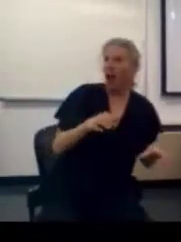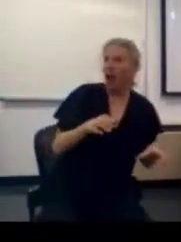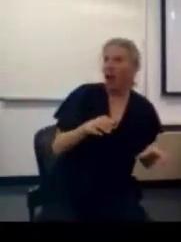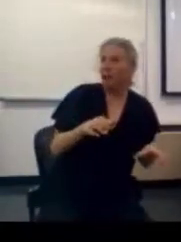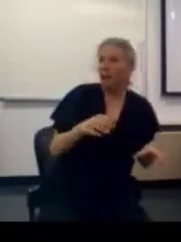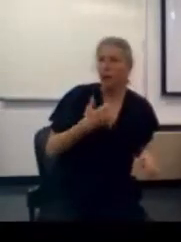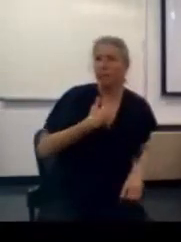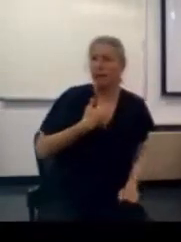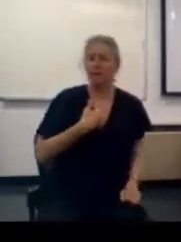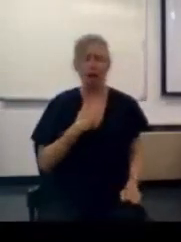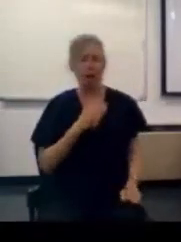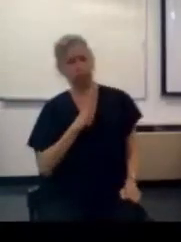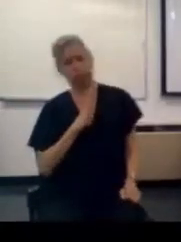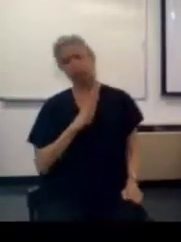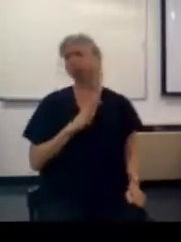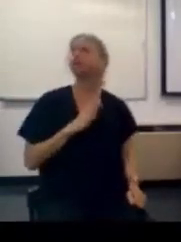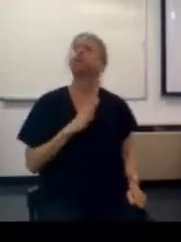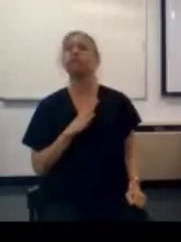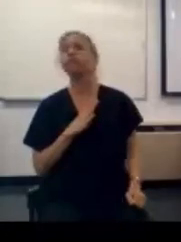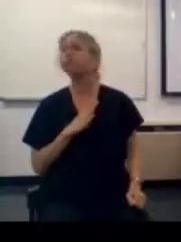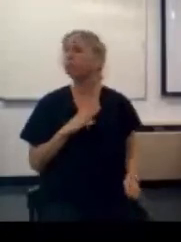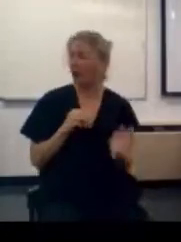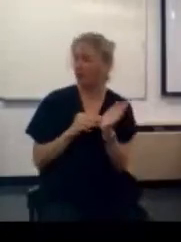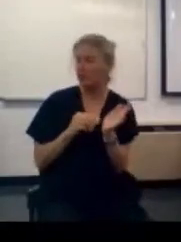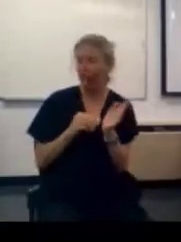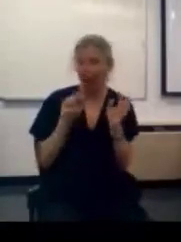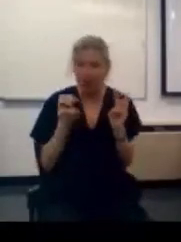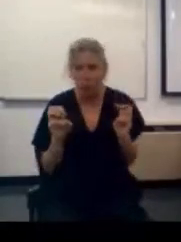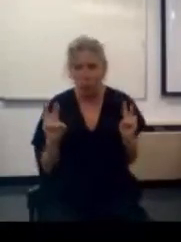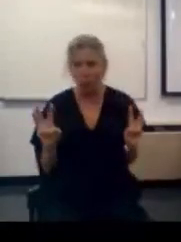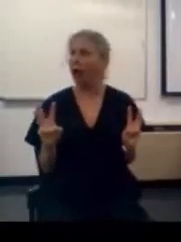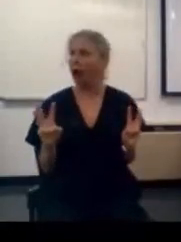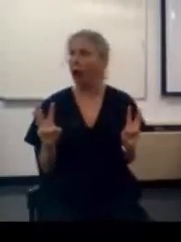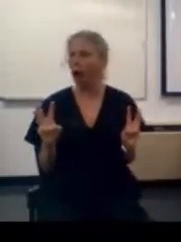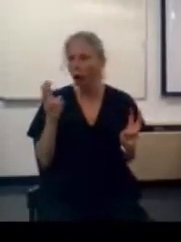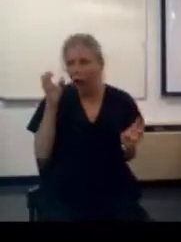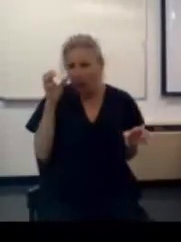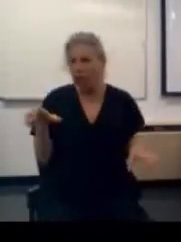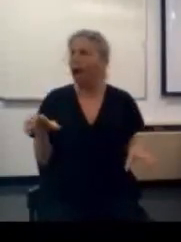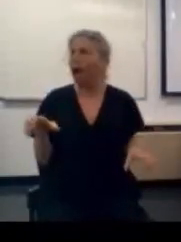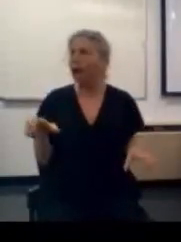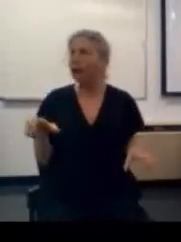husband. My husband was like, well, I knew she was going to pull this off. The doctor was, wow.